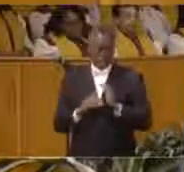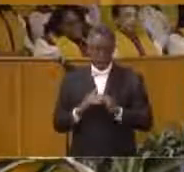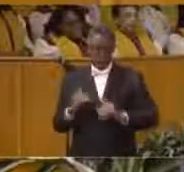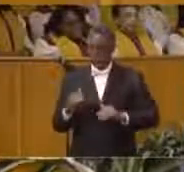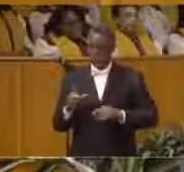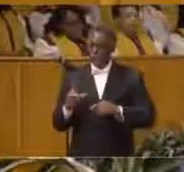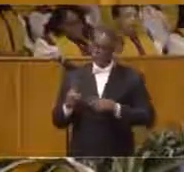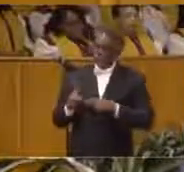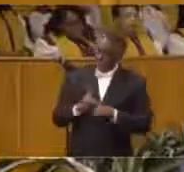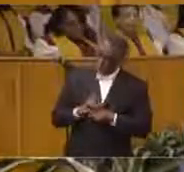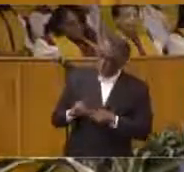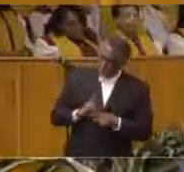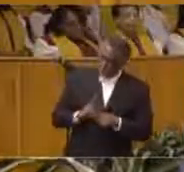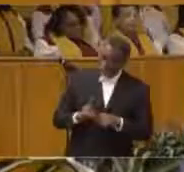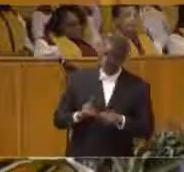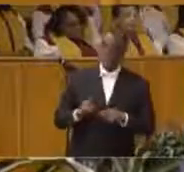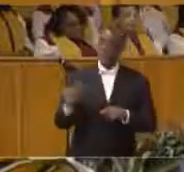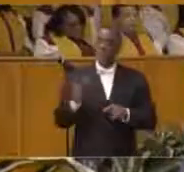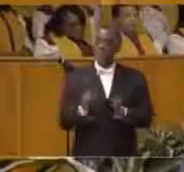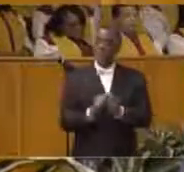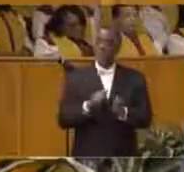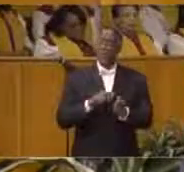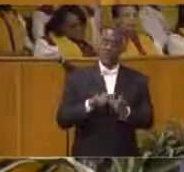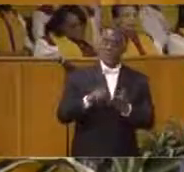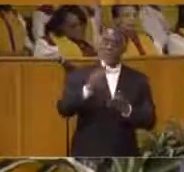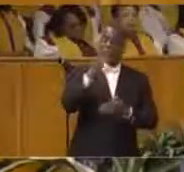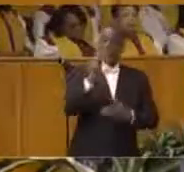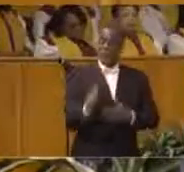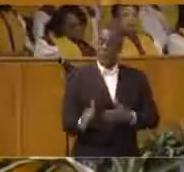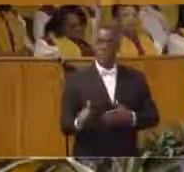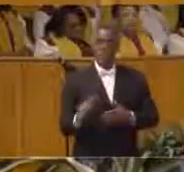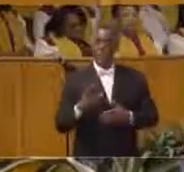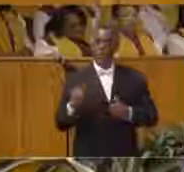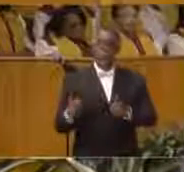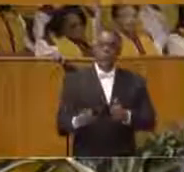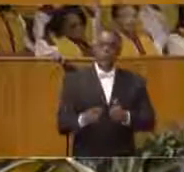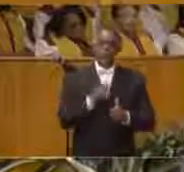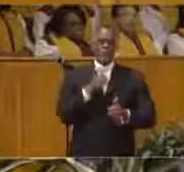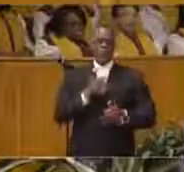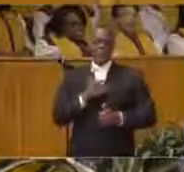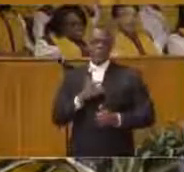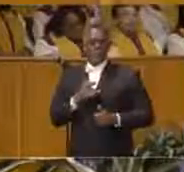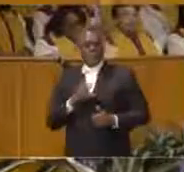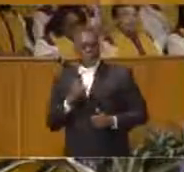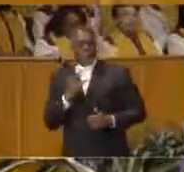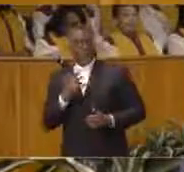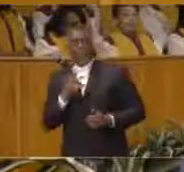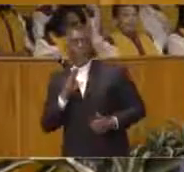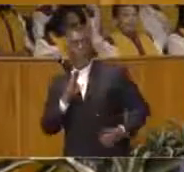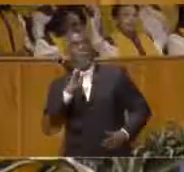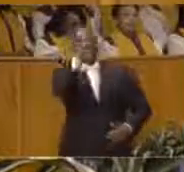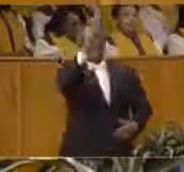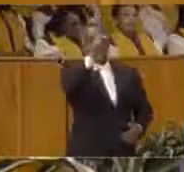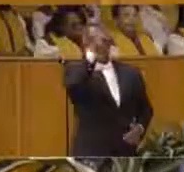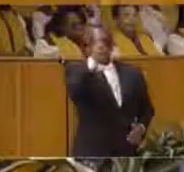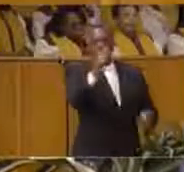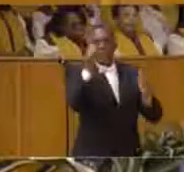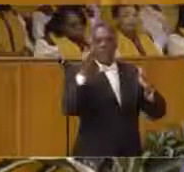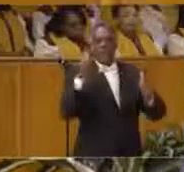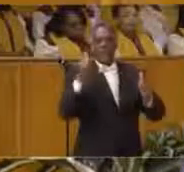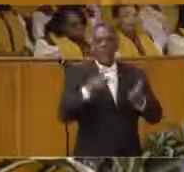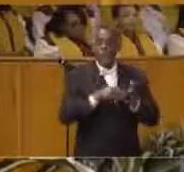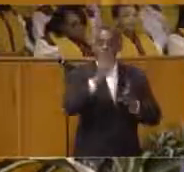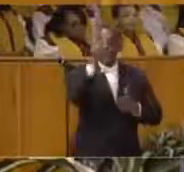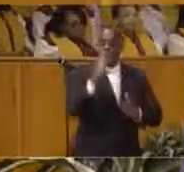can be so disciplined in tithing that when the Lord blesses you, your first instinct is to give it back to God.